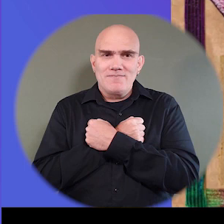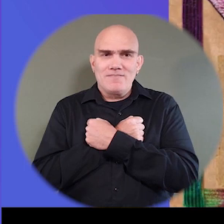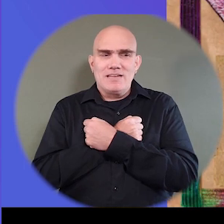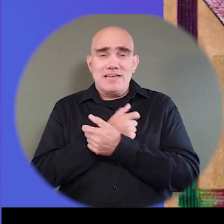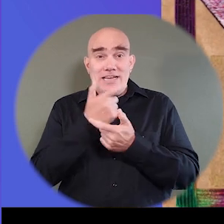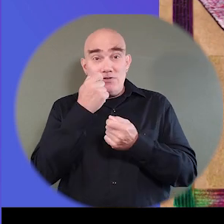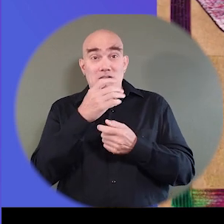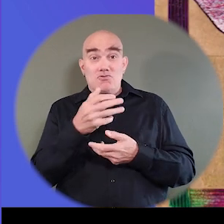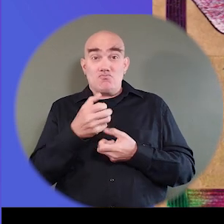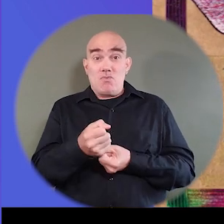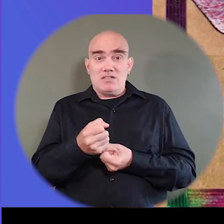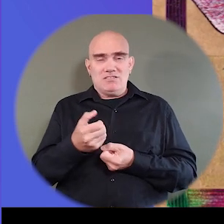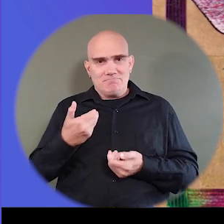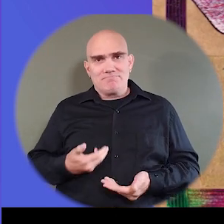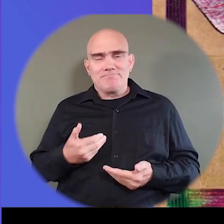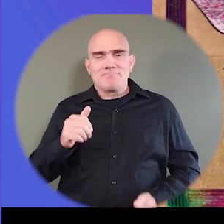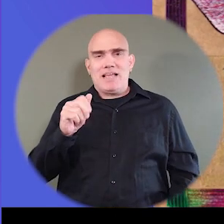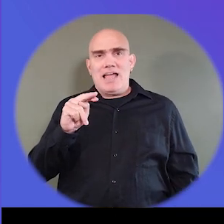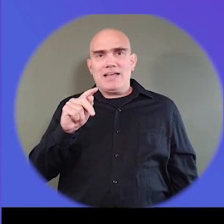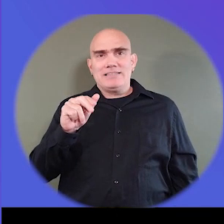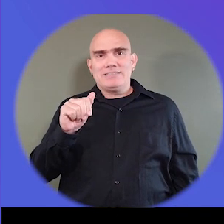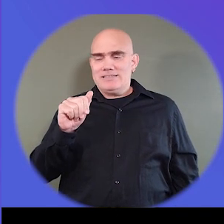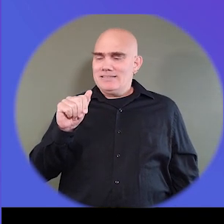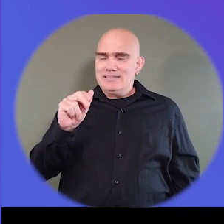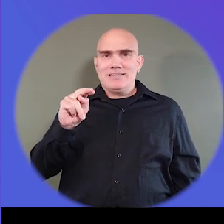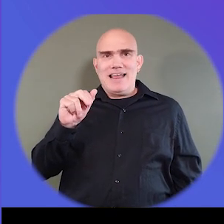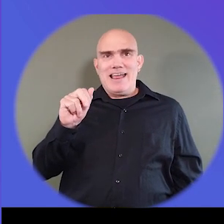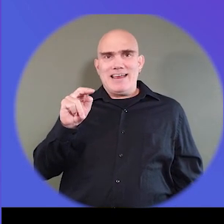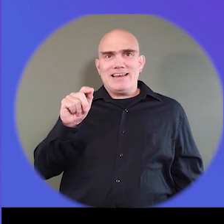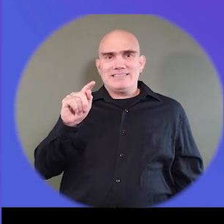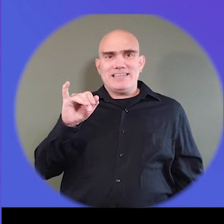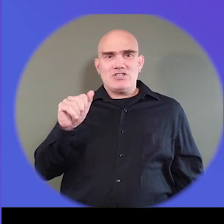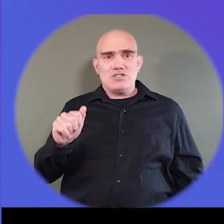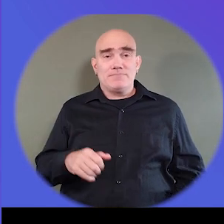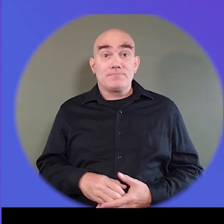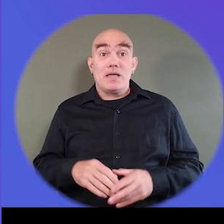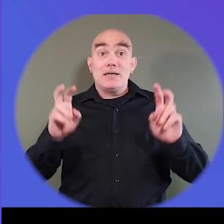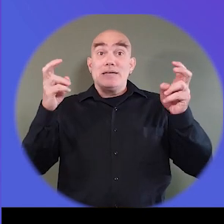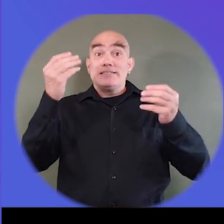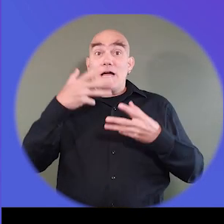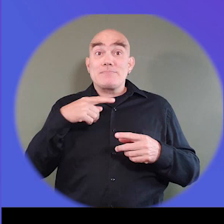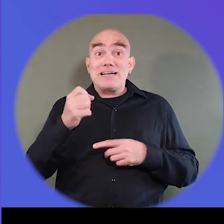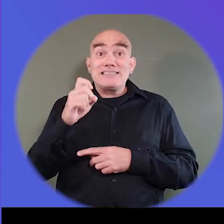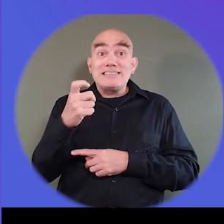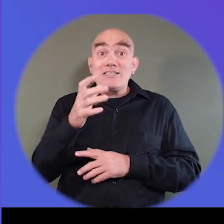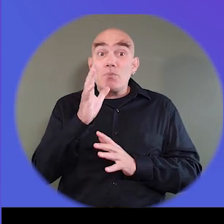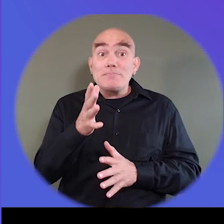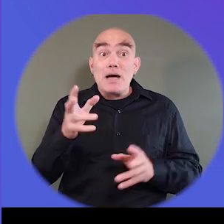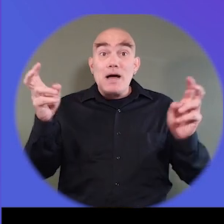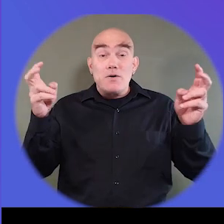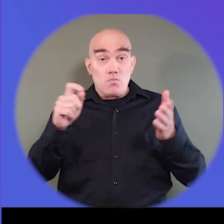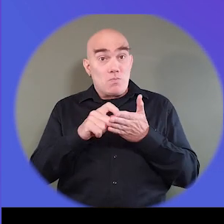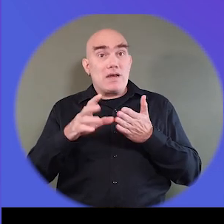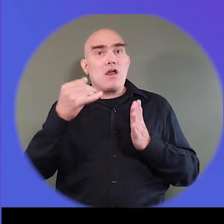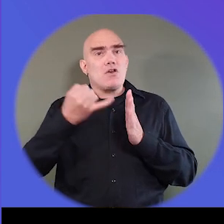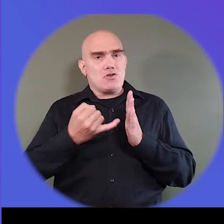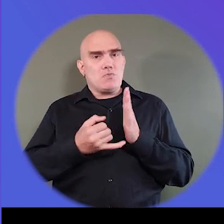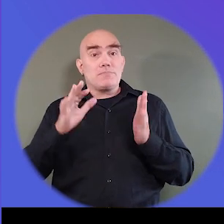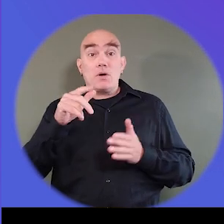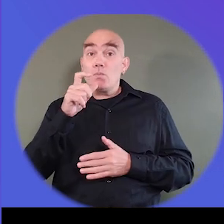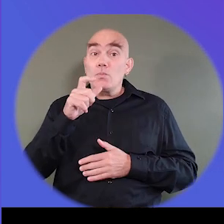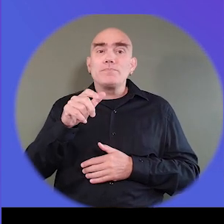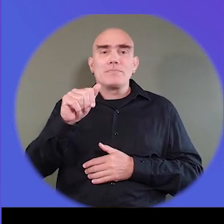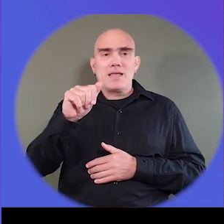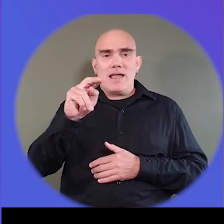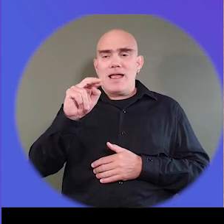and trust, Anastasia. Tell me about sex, Grandma. Written and